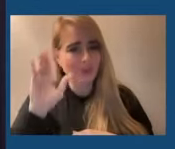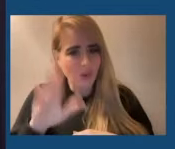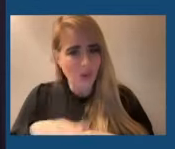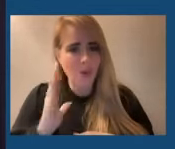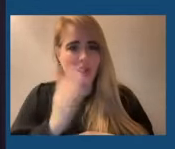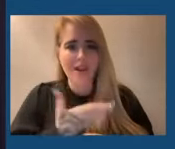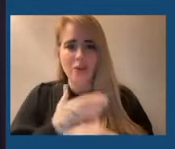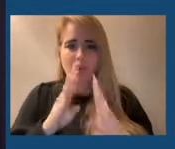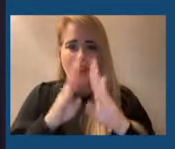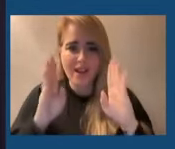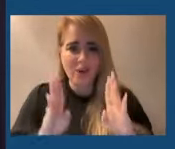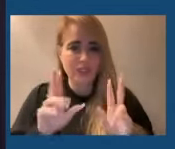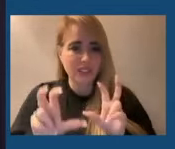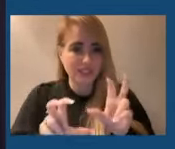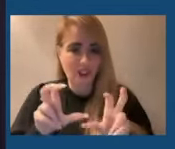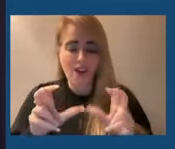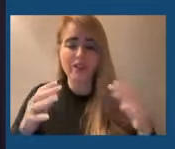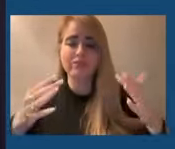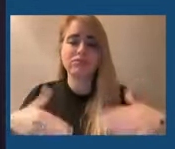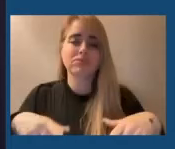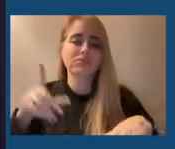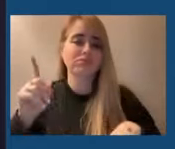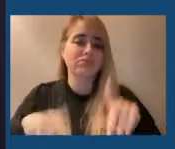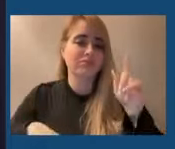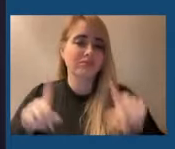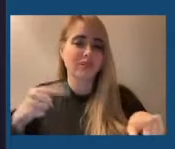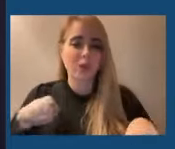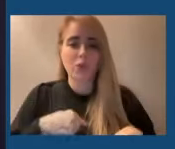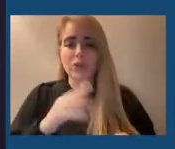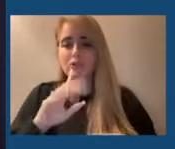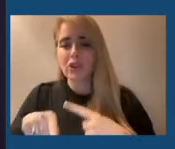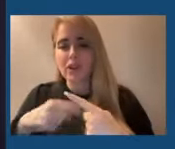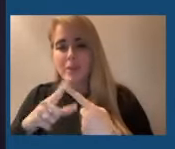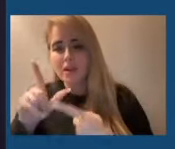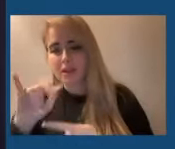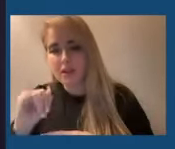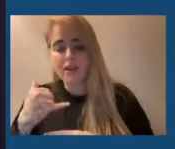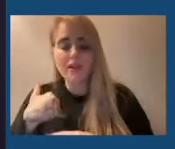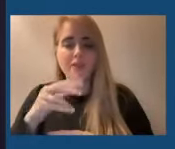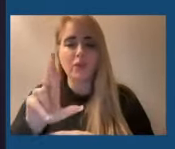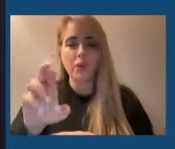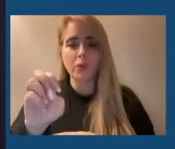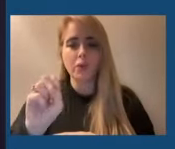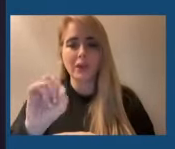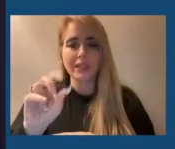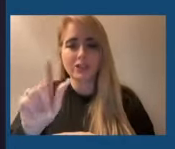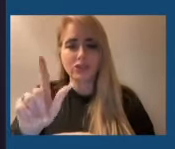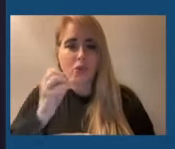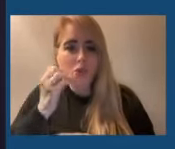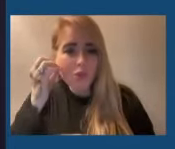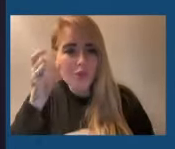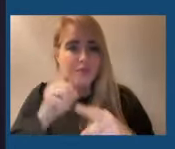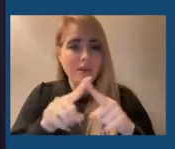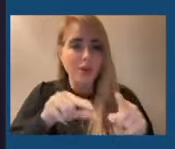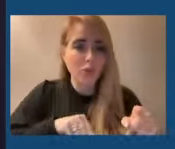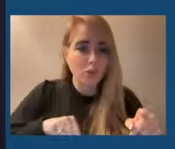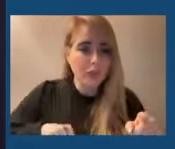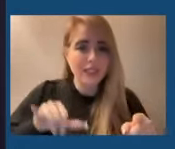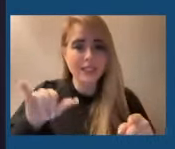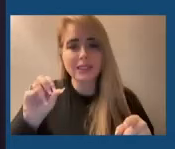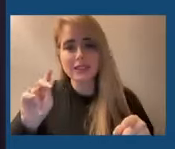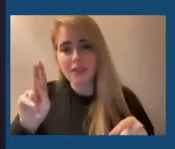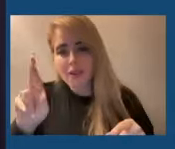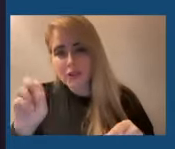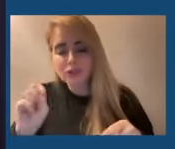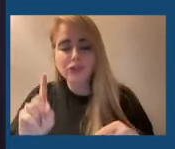housing stock is very diverse. You know, when we talk about Long Island, we have residential homes, but we can't forget about places like Queens, Yonkers, and upstate